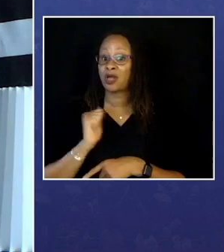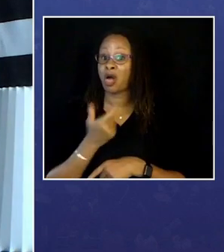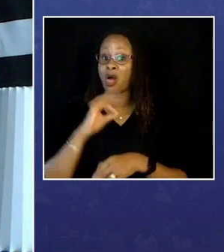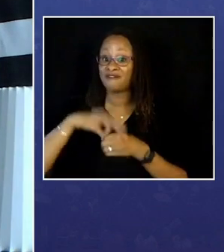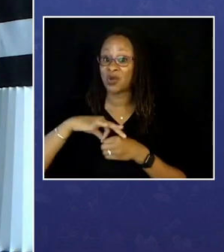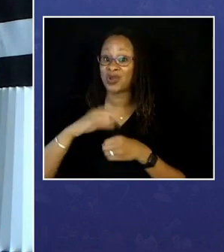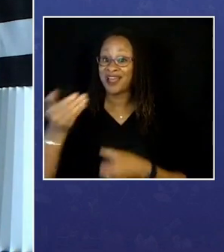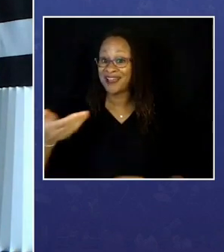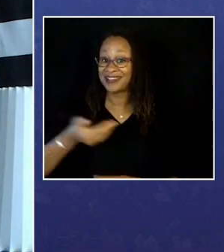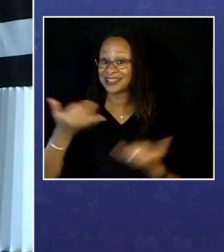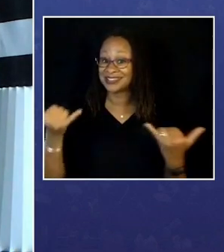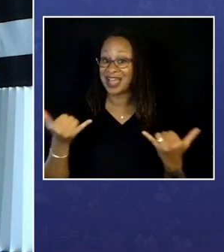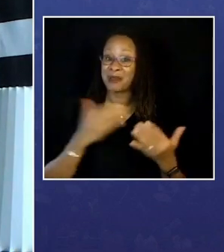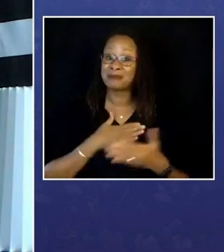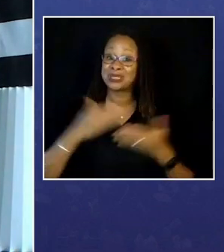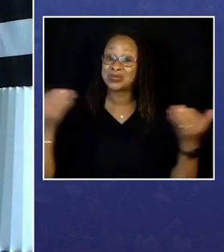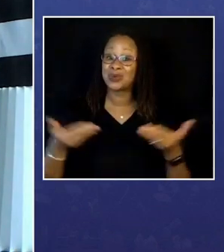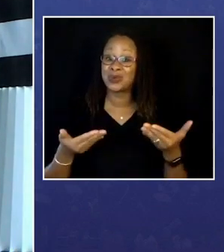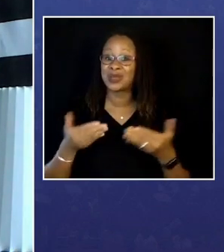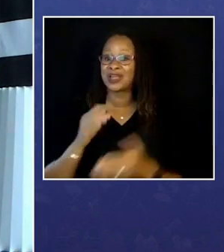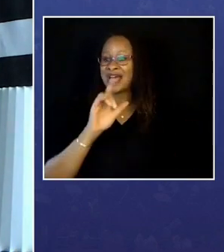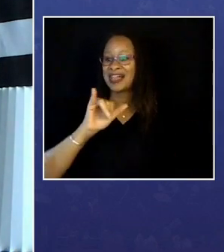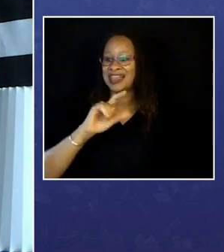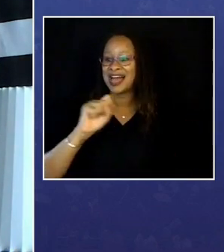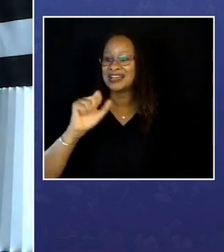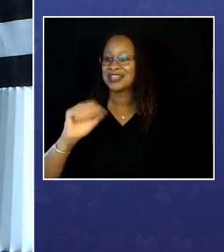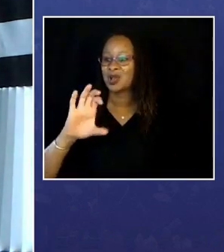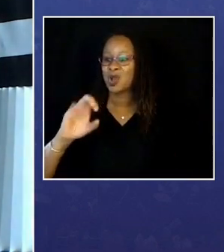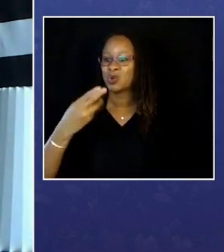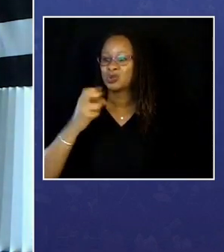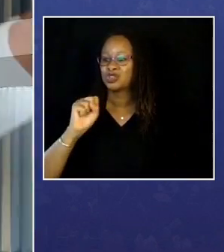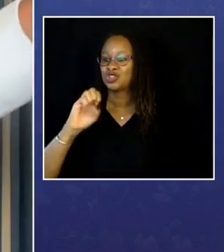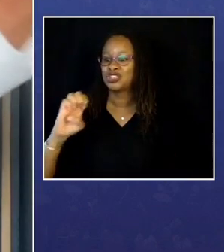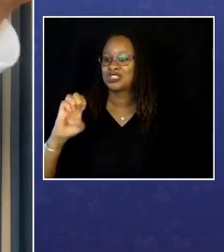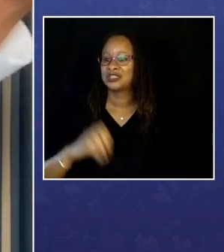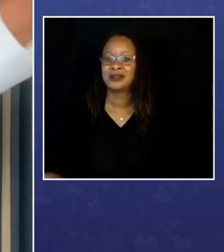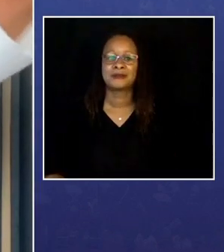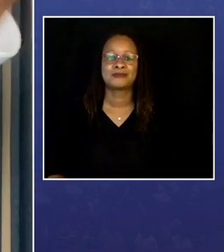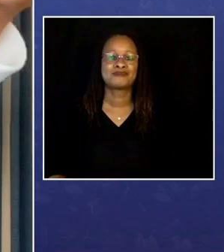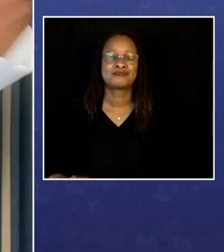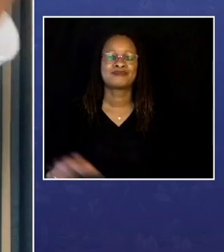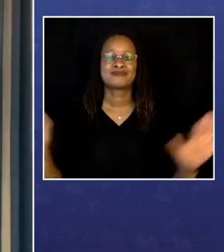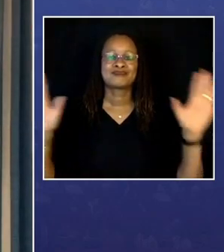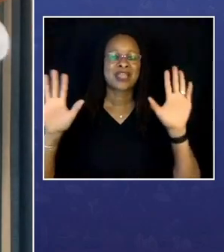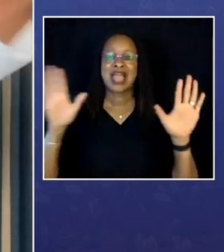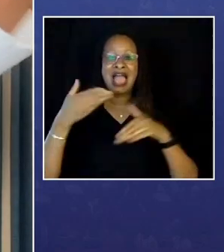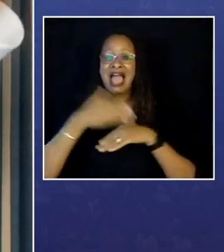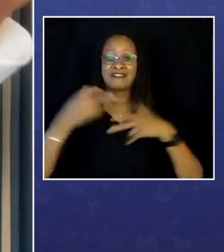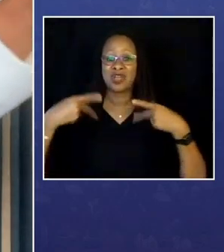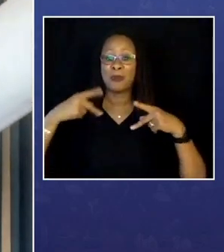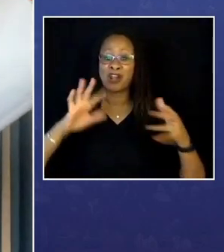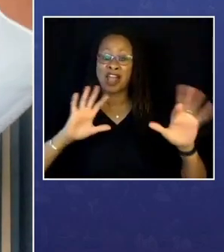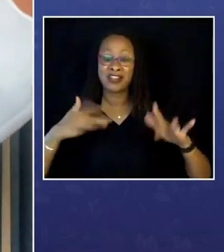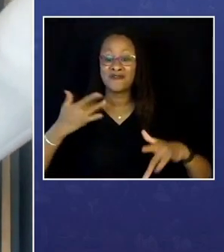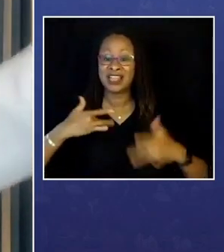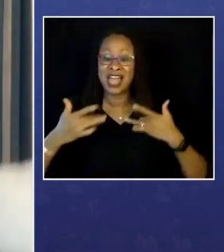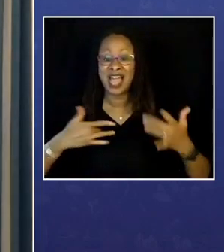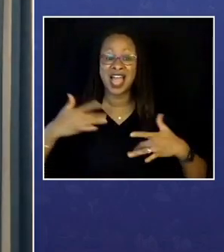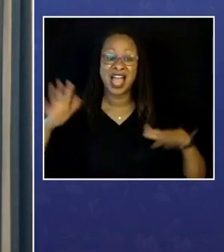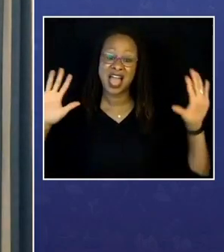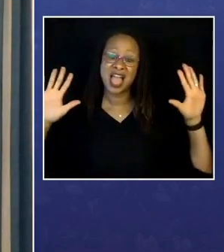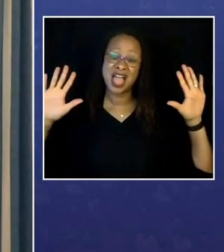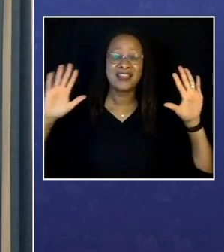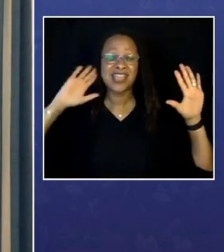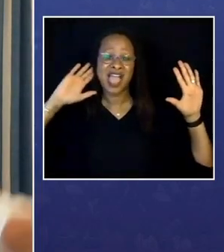our party. Please, everybody, welcome Liza Koshy. Democratic National Convention after party, how you